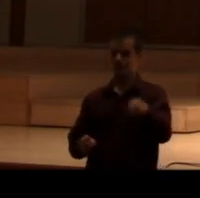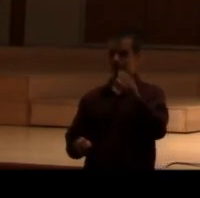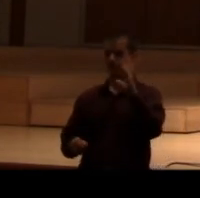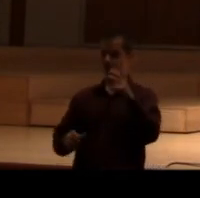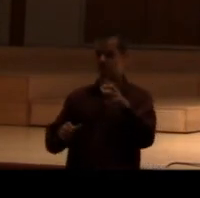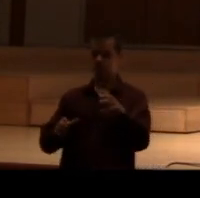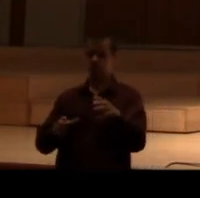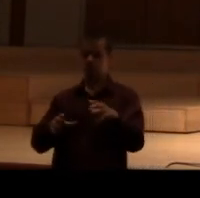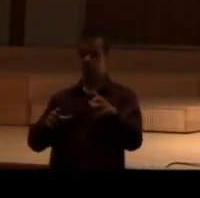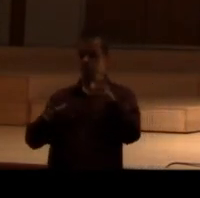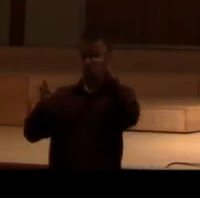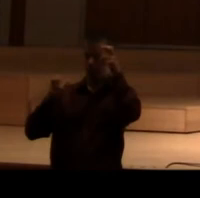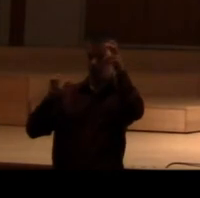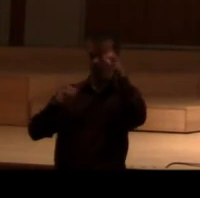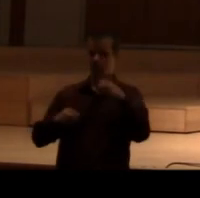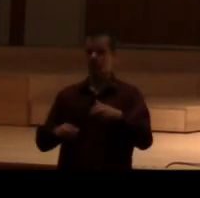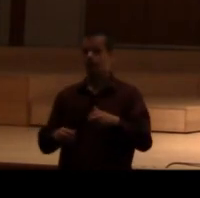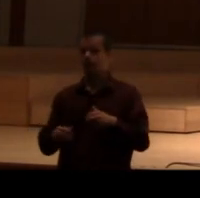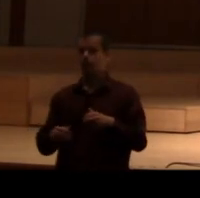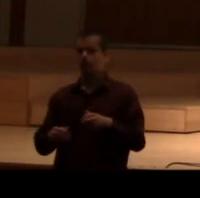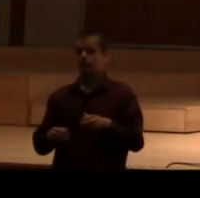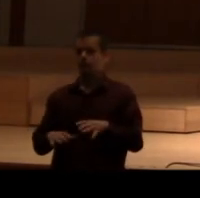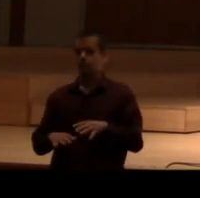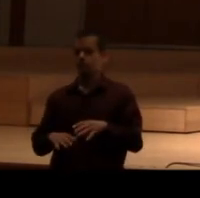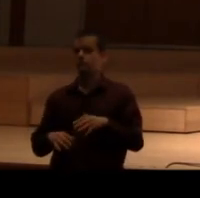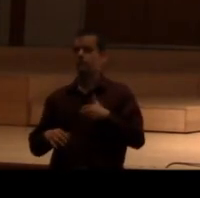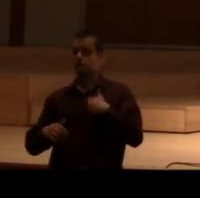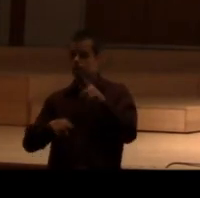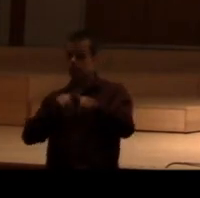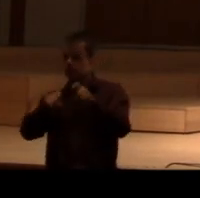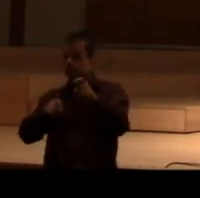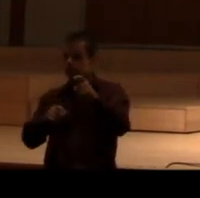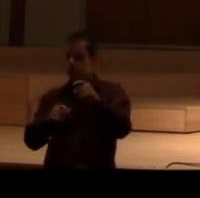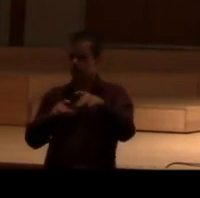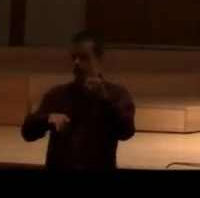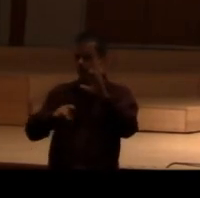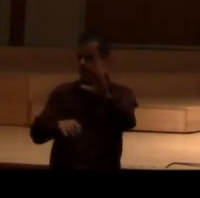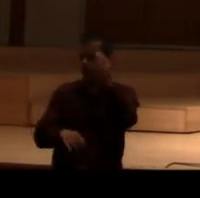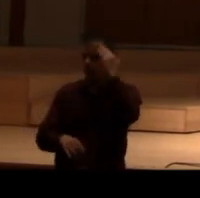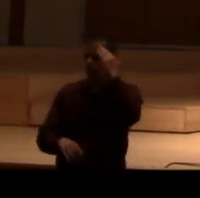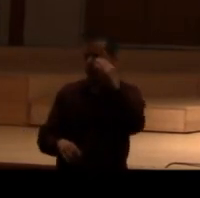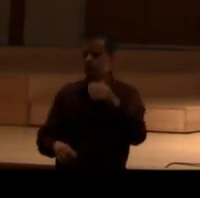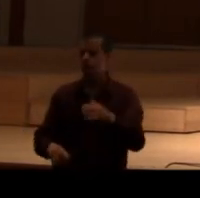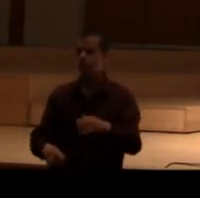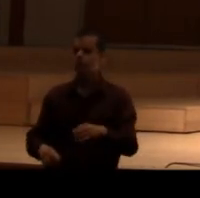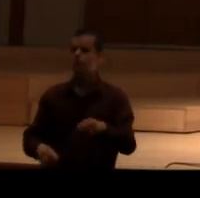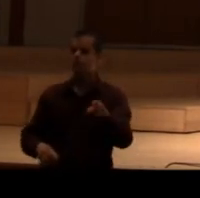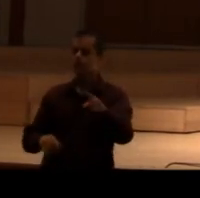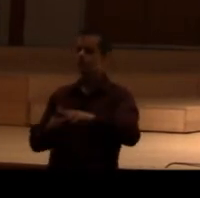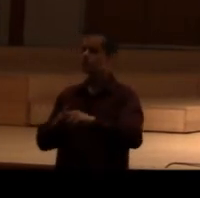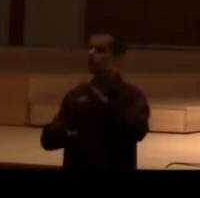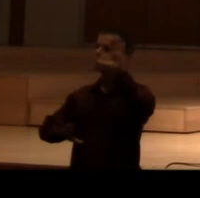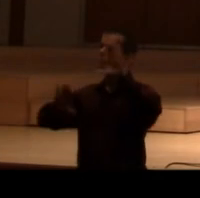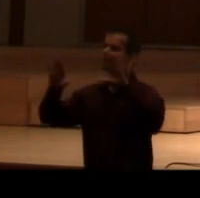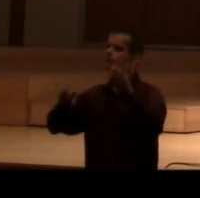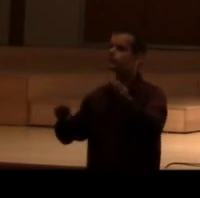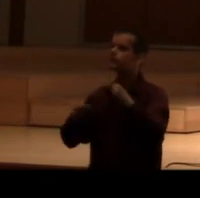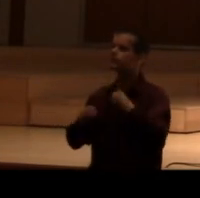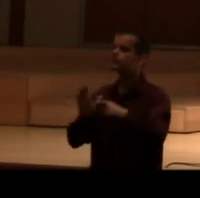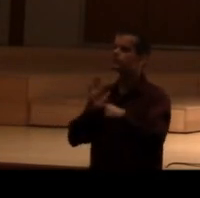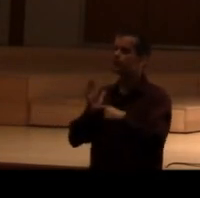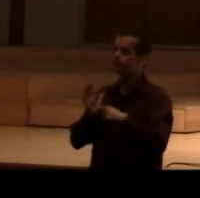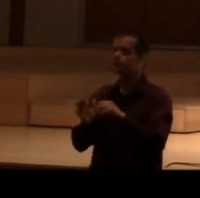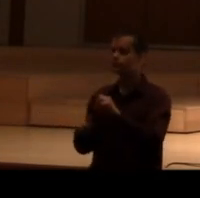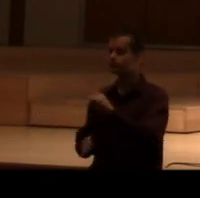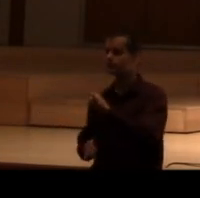started asking them more questions, trying to gauge how much further their knowledge went. And students began raising their hands to give examples of similes